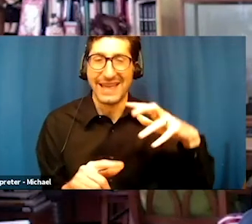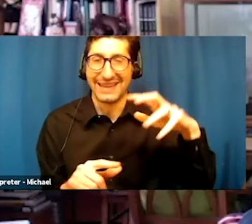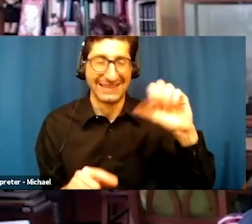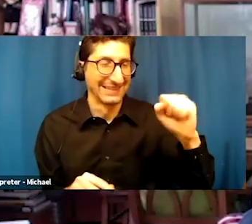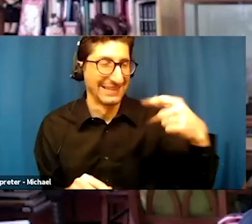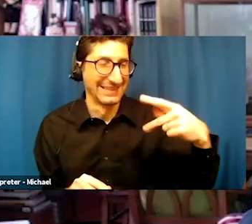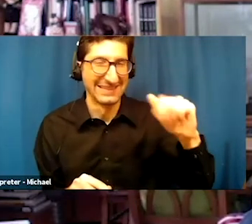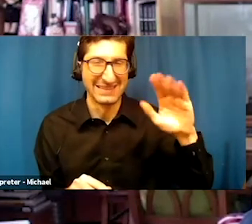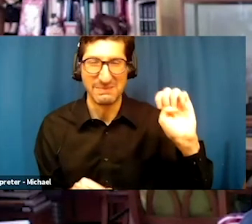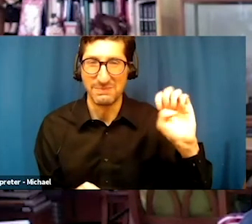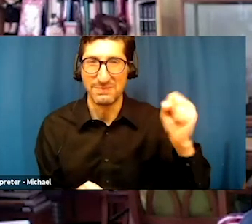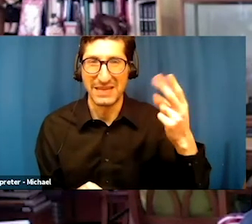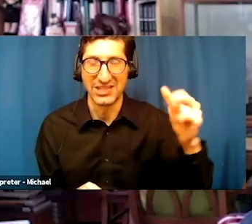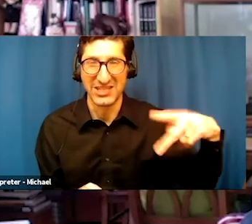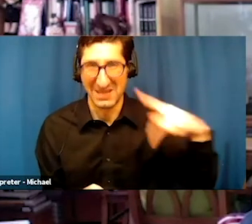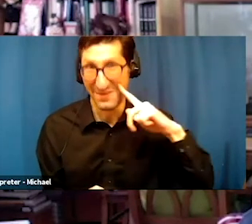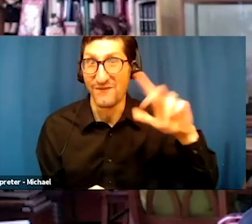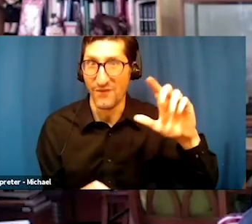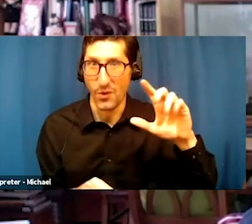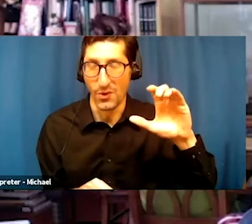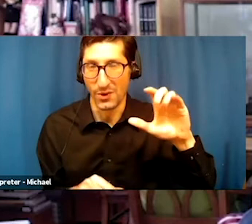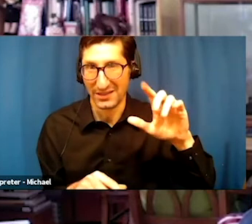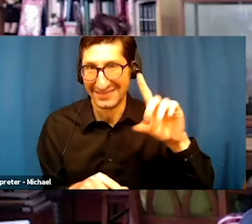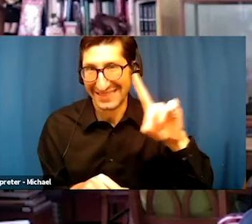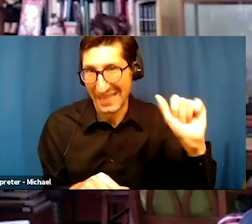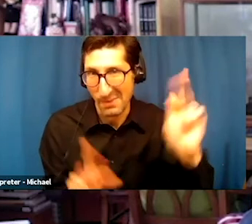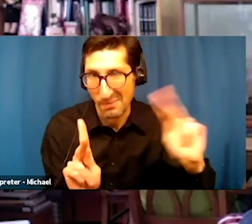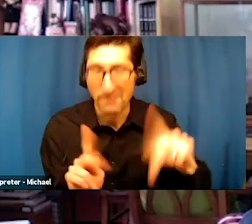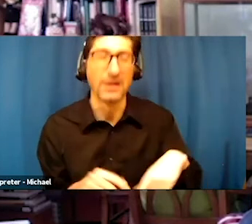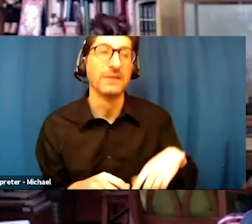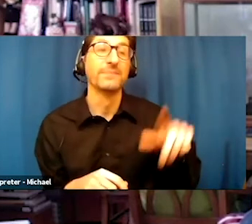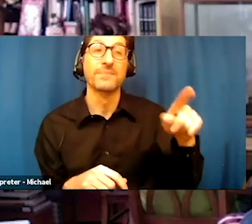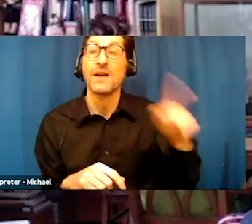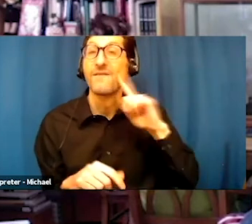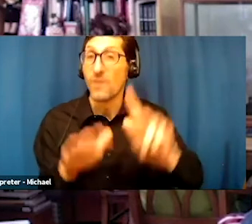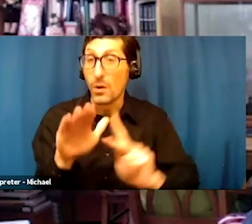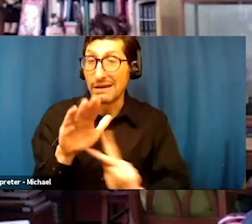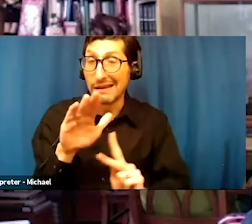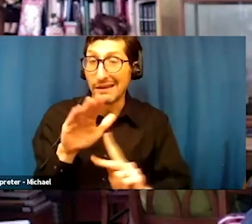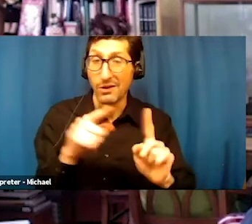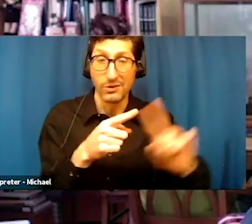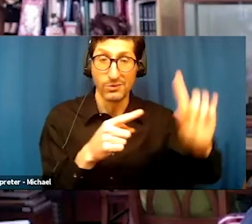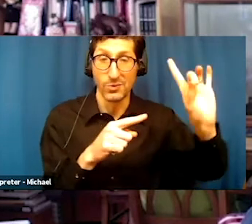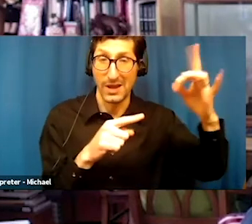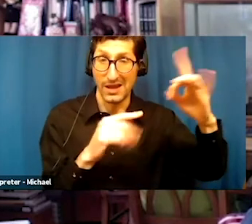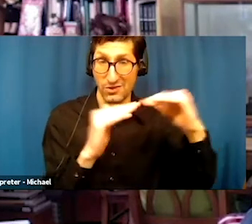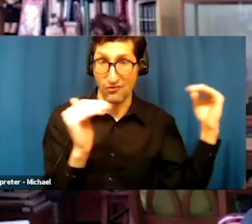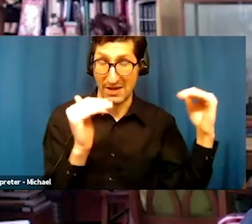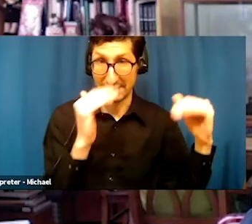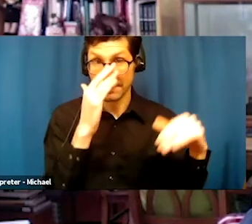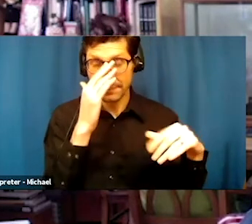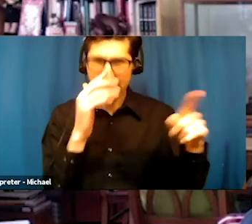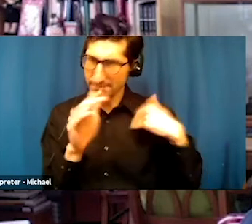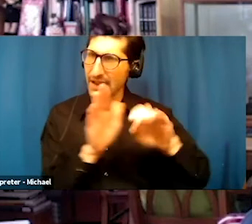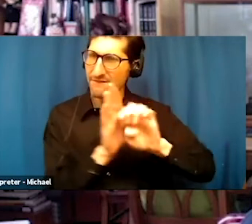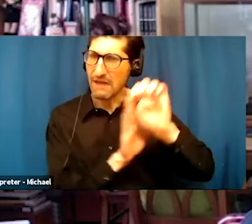It was kindergarten through eighth grade, and it was elevators